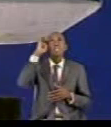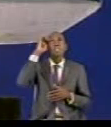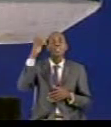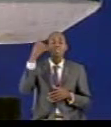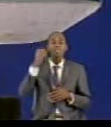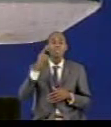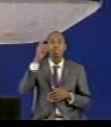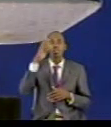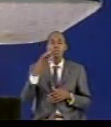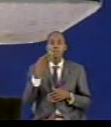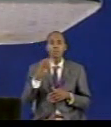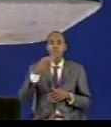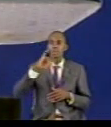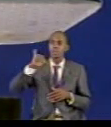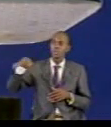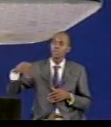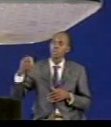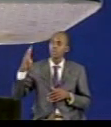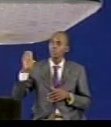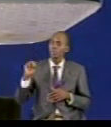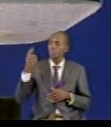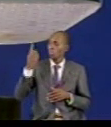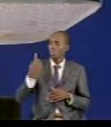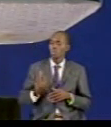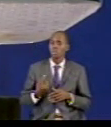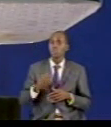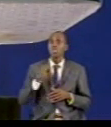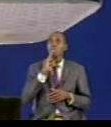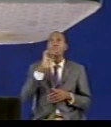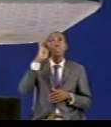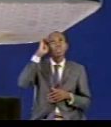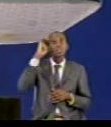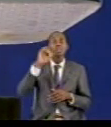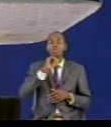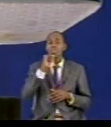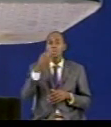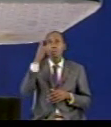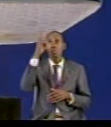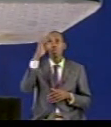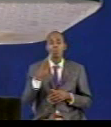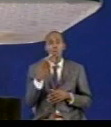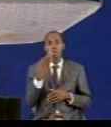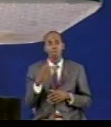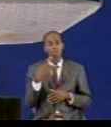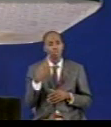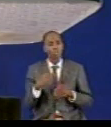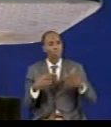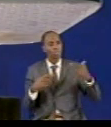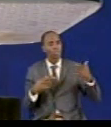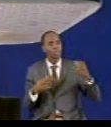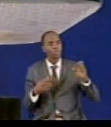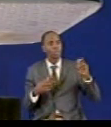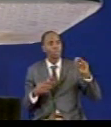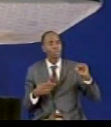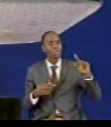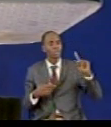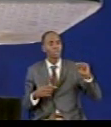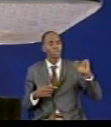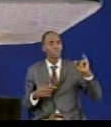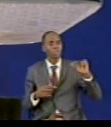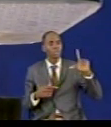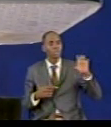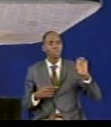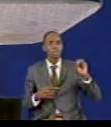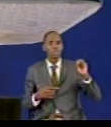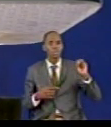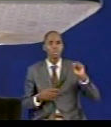Is he not also of the Gentiles? Yes, of the Gentiles also. And then in verse 30,